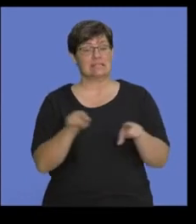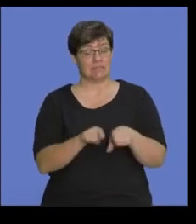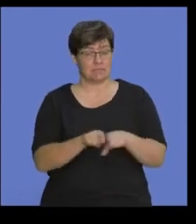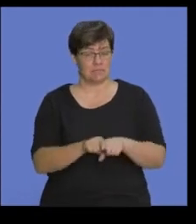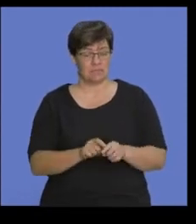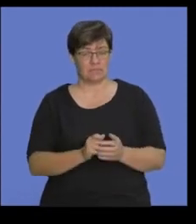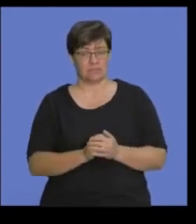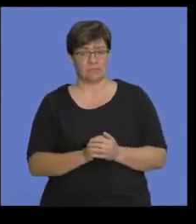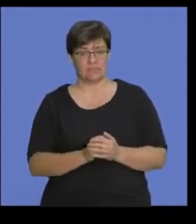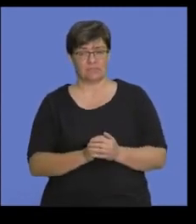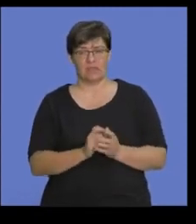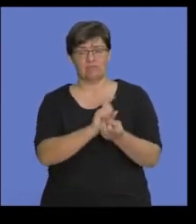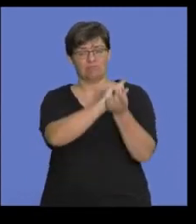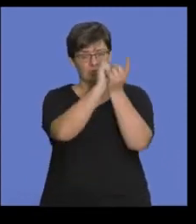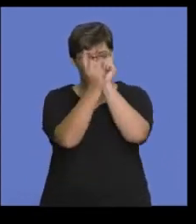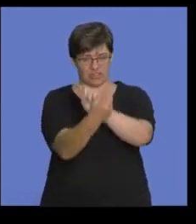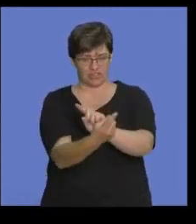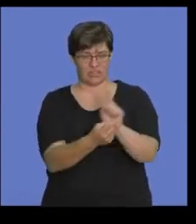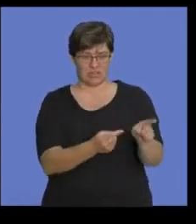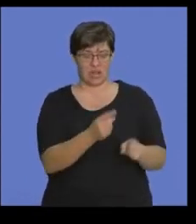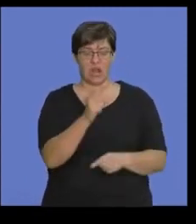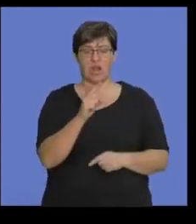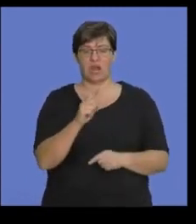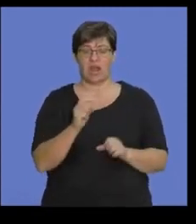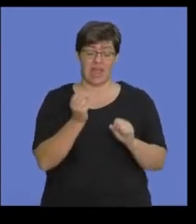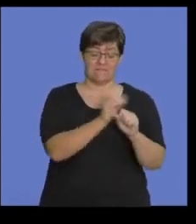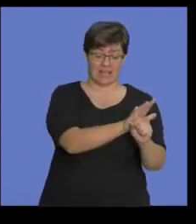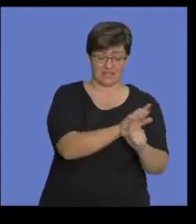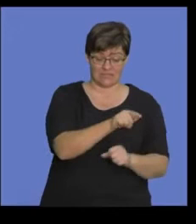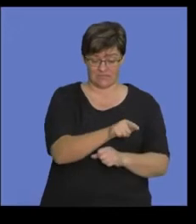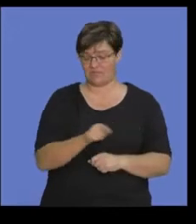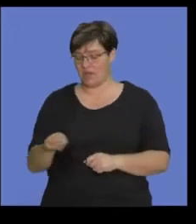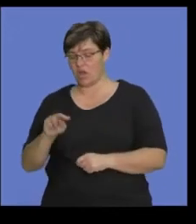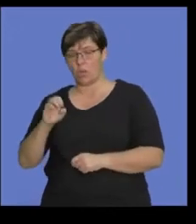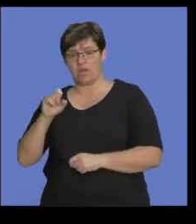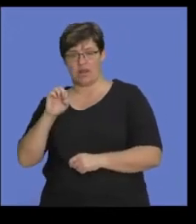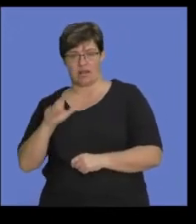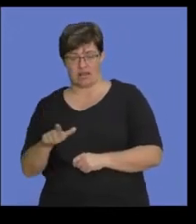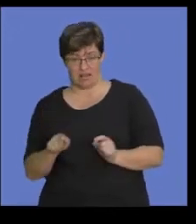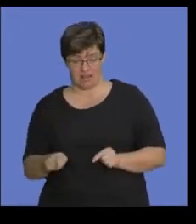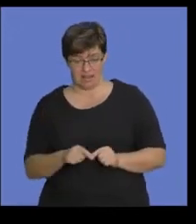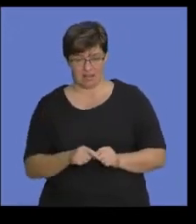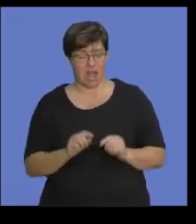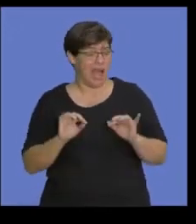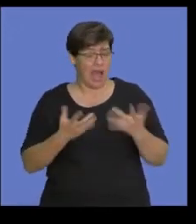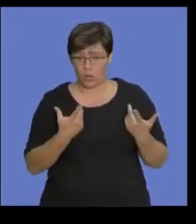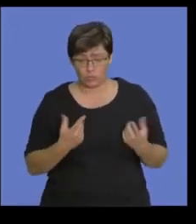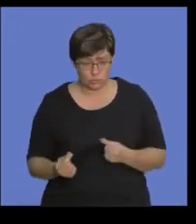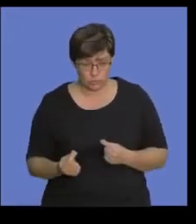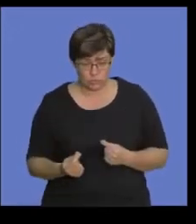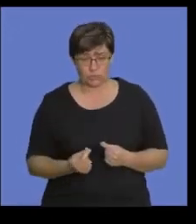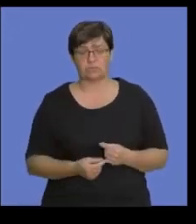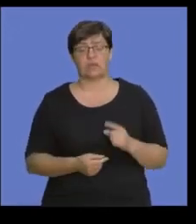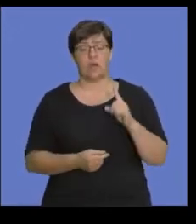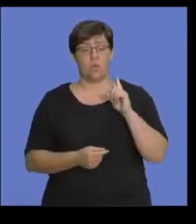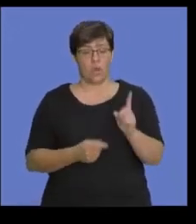Also, there was a conversion between nominal and effective interest rate. So the formula to do that